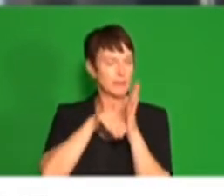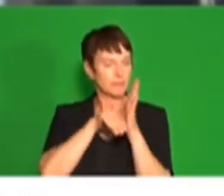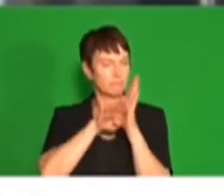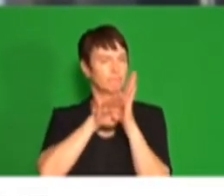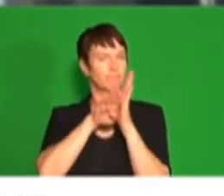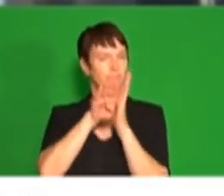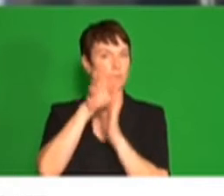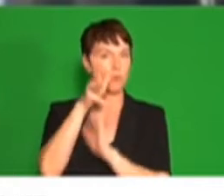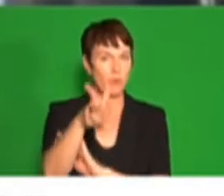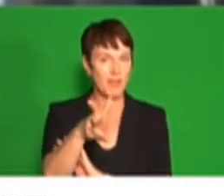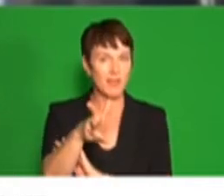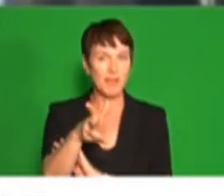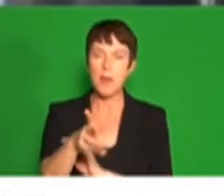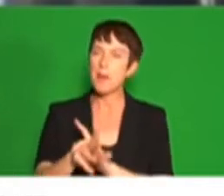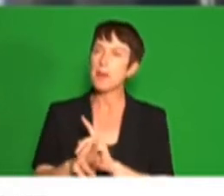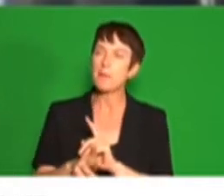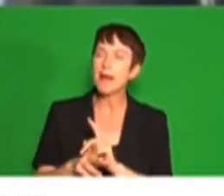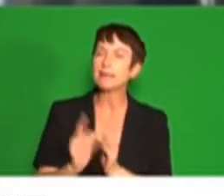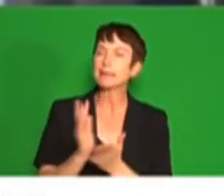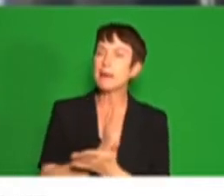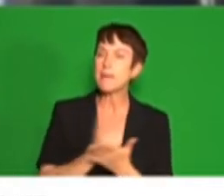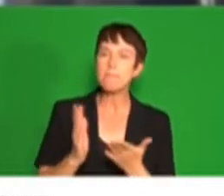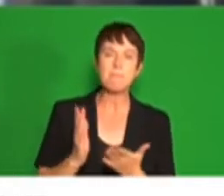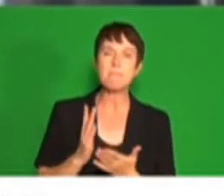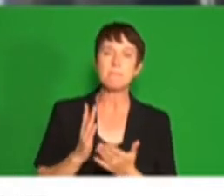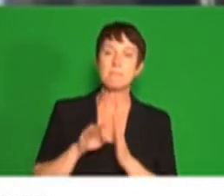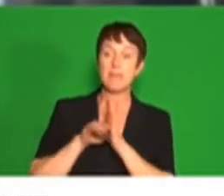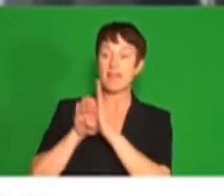moderate some inflationary pressure.